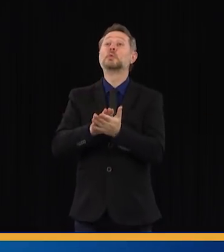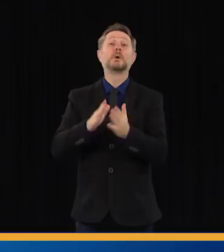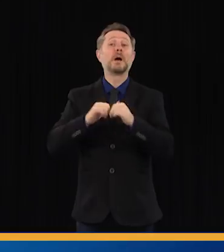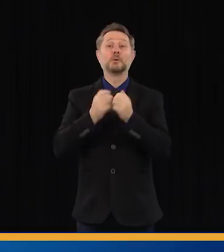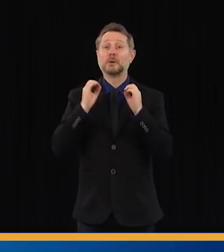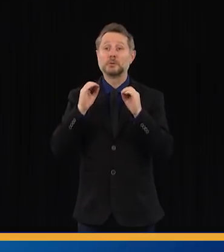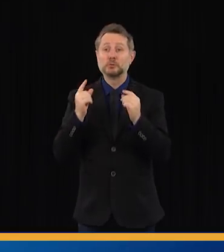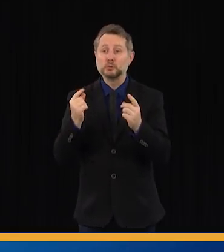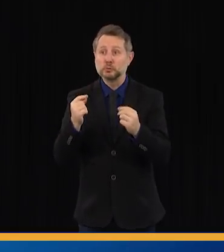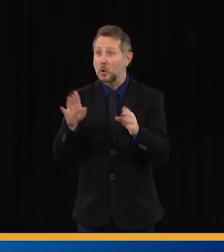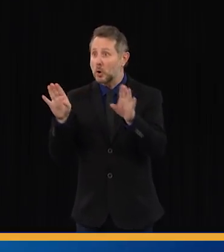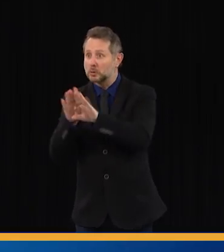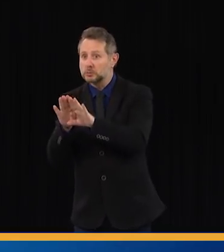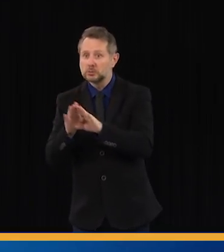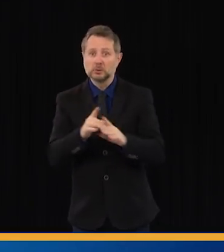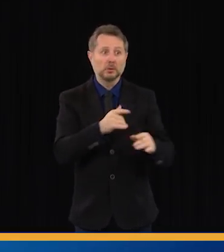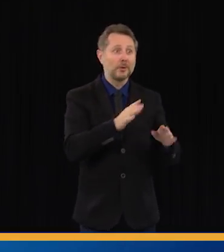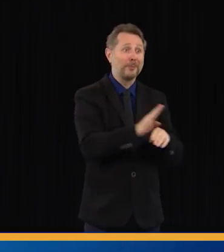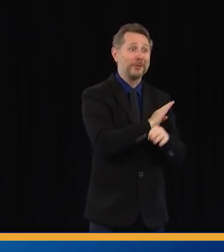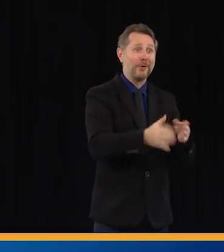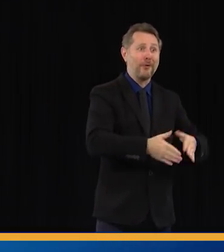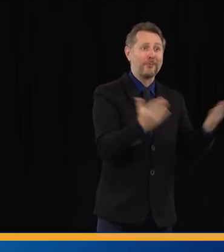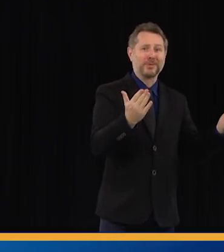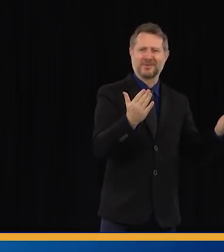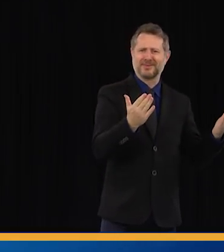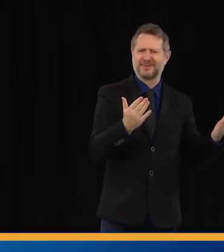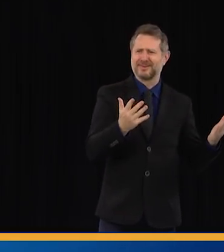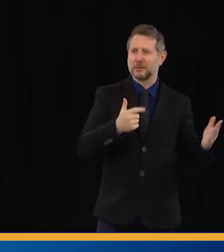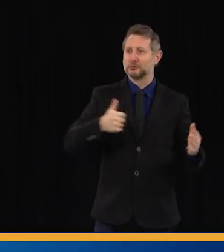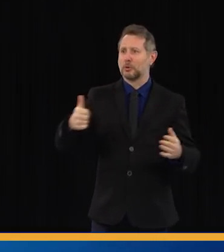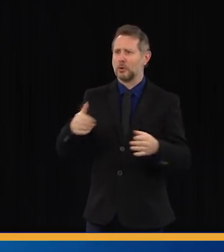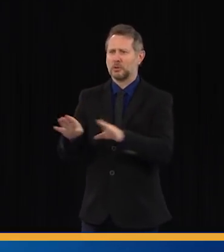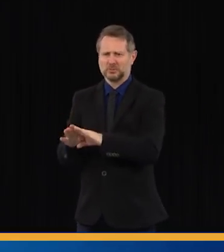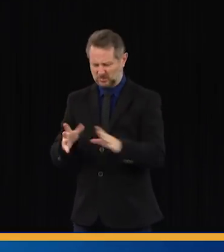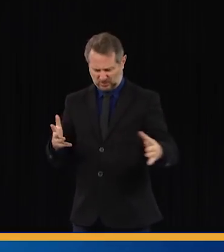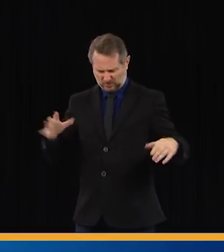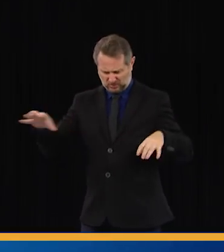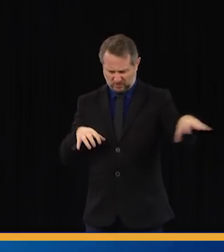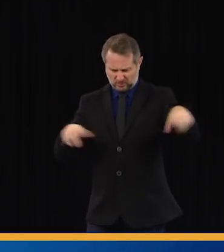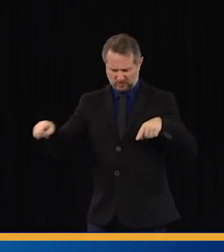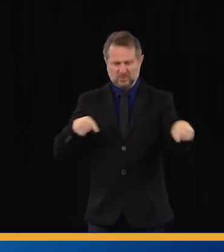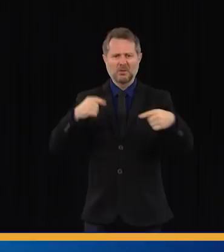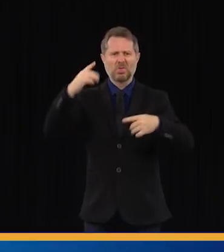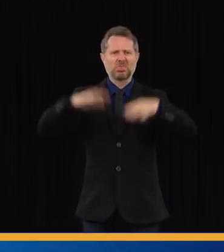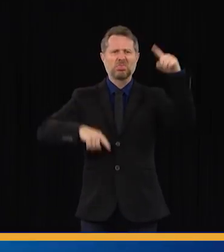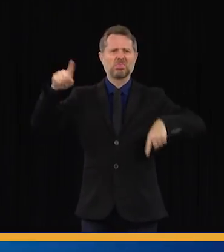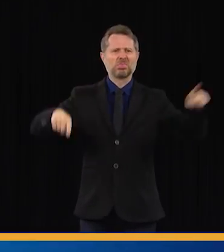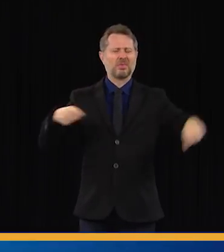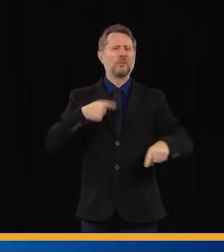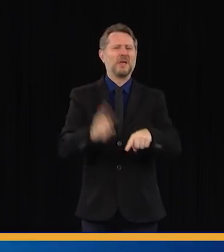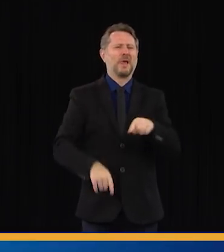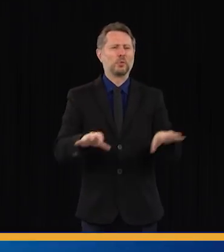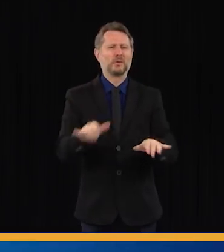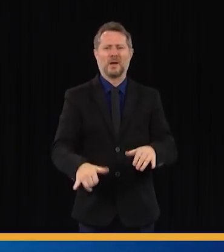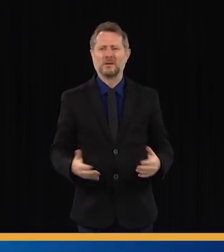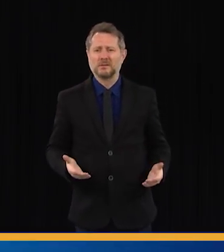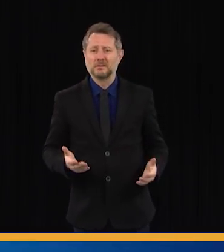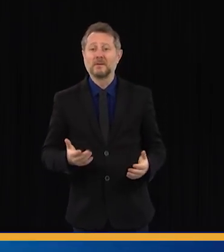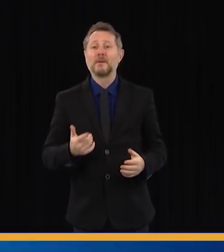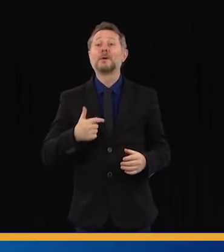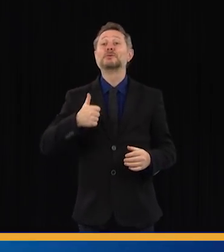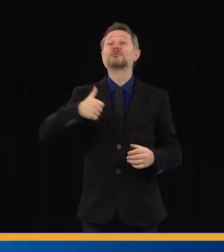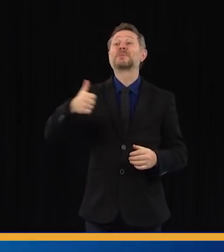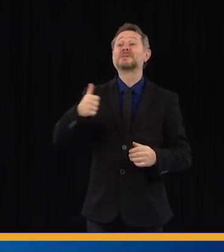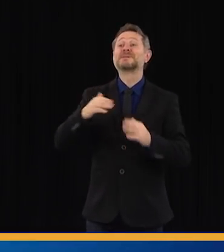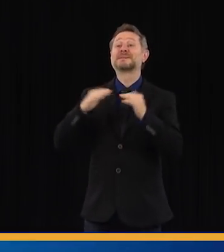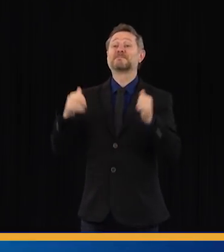economic system without starting the transportation system. And if you can't run the transportation system, then